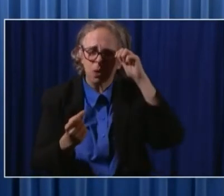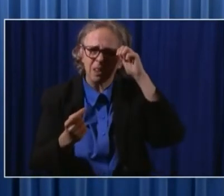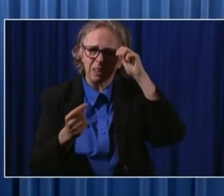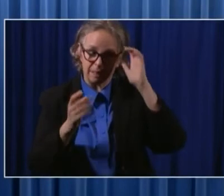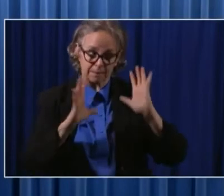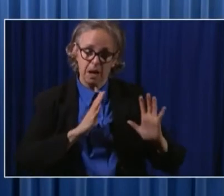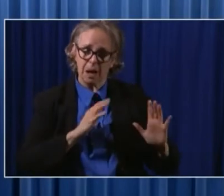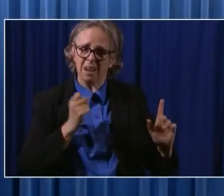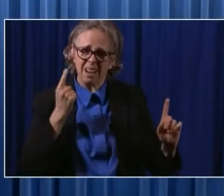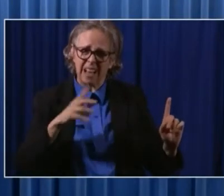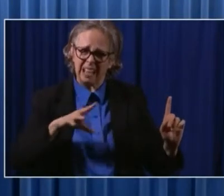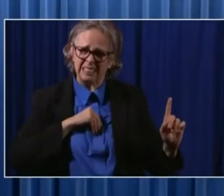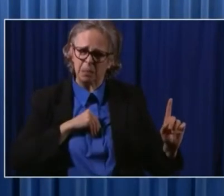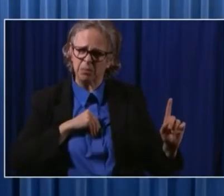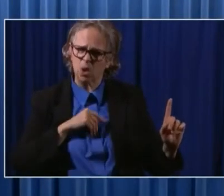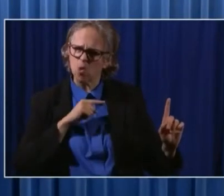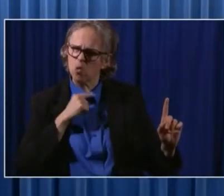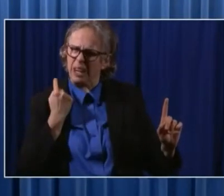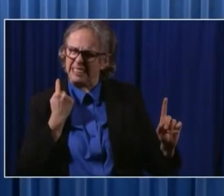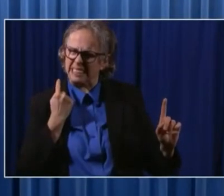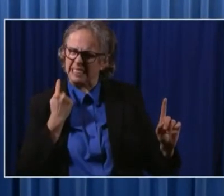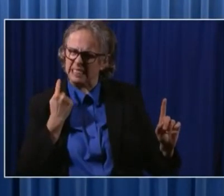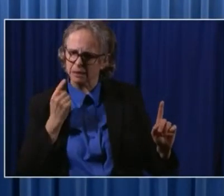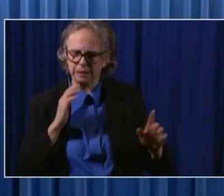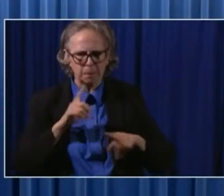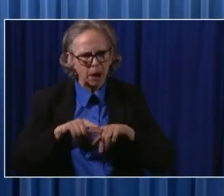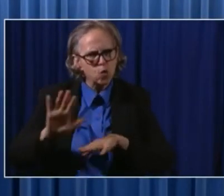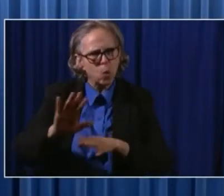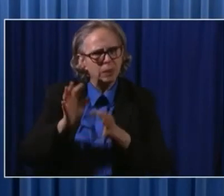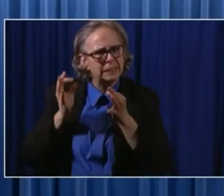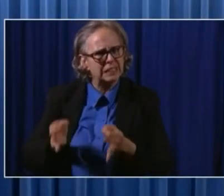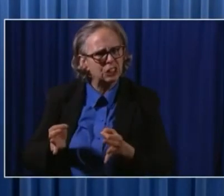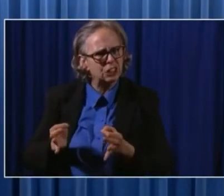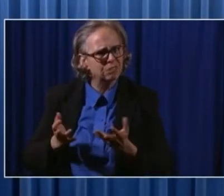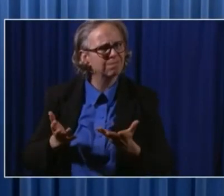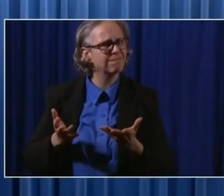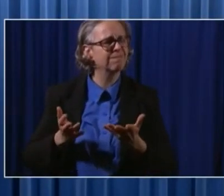you're doing in these other states.